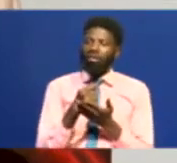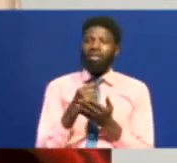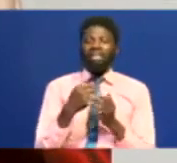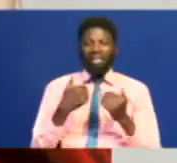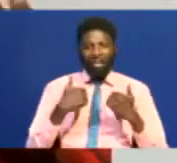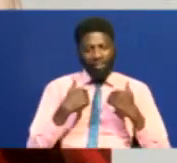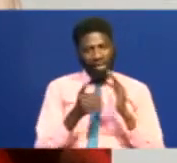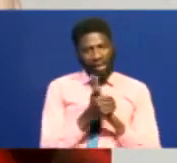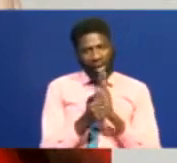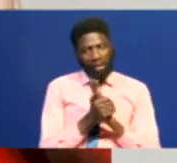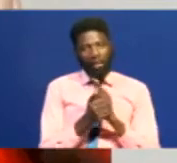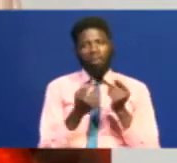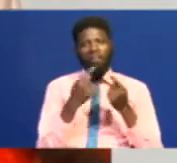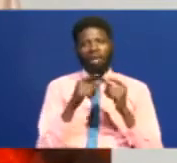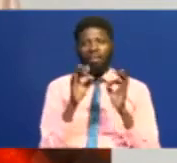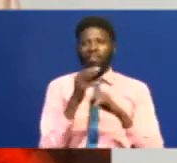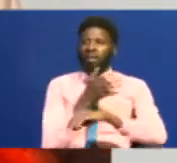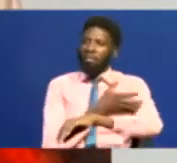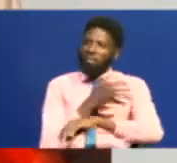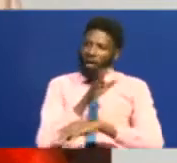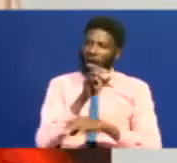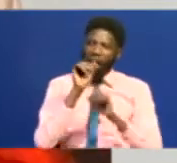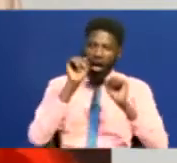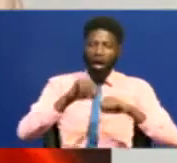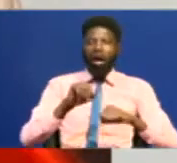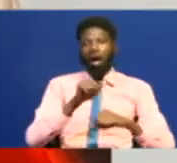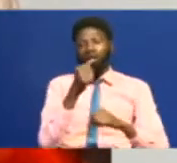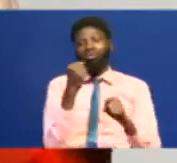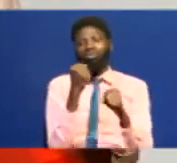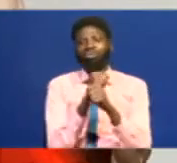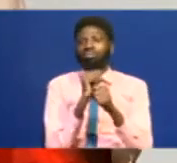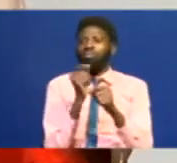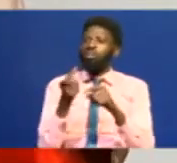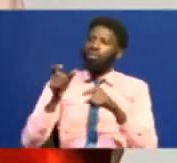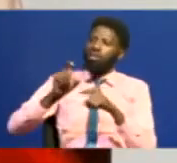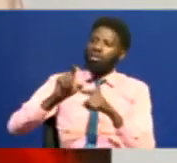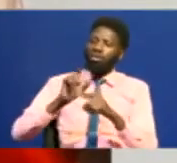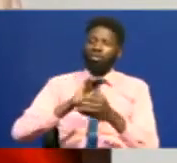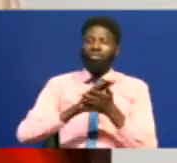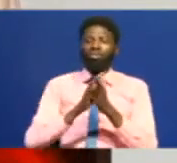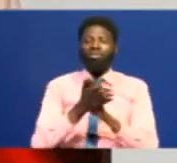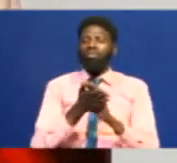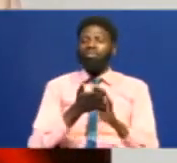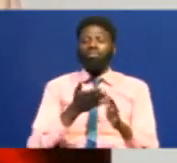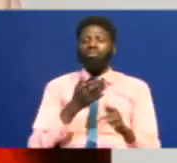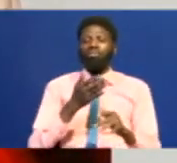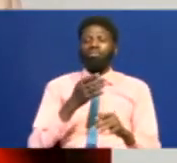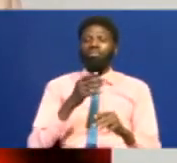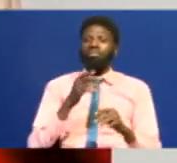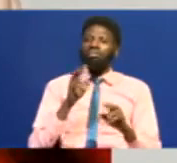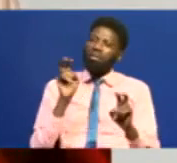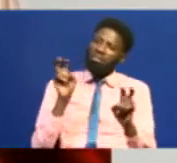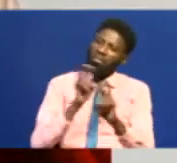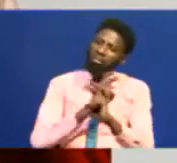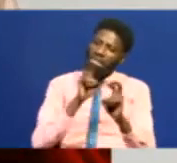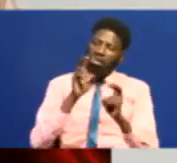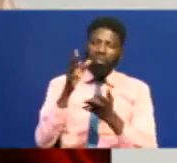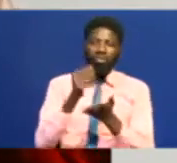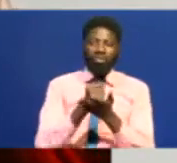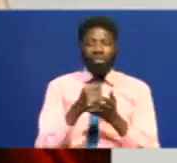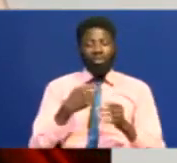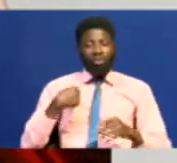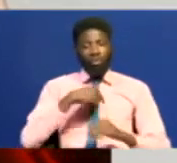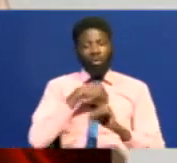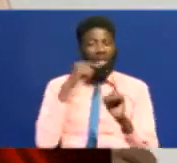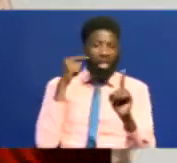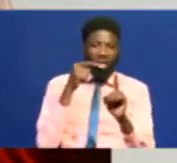into jobs that they could already work in without really having to go into employment. So in our case, we're empowering gig drivers who are not employed